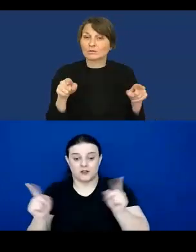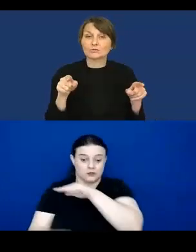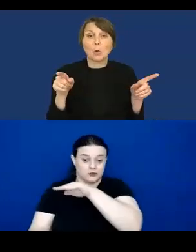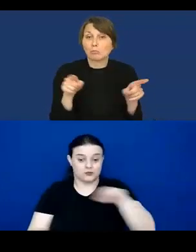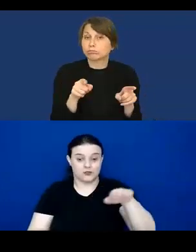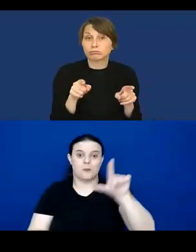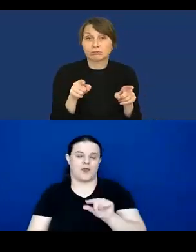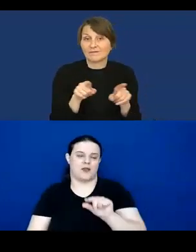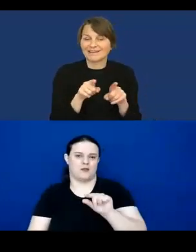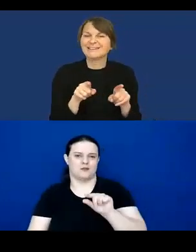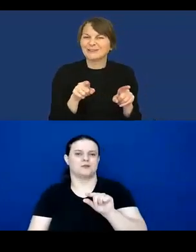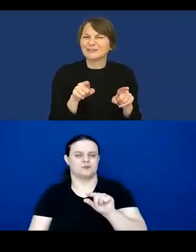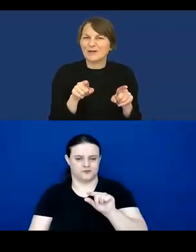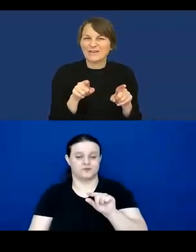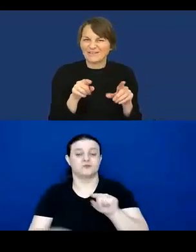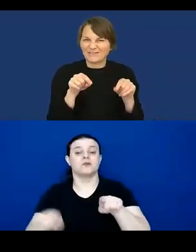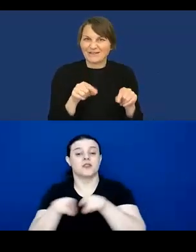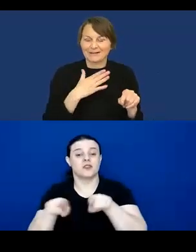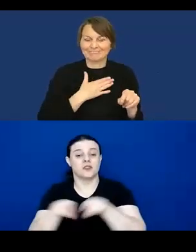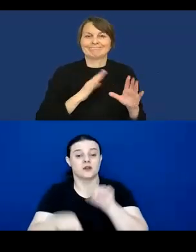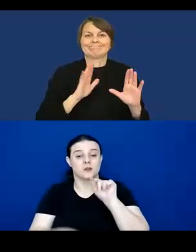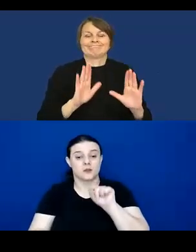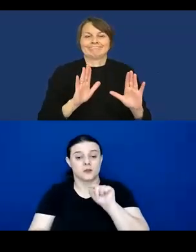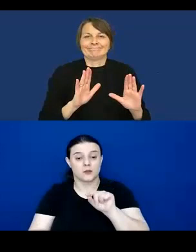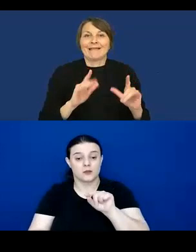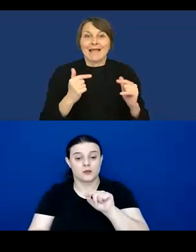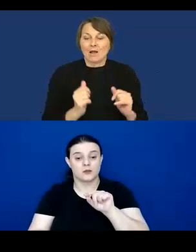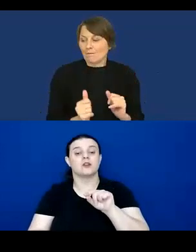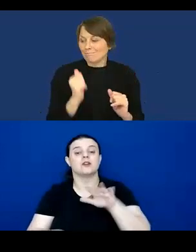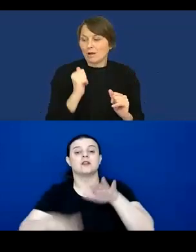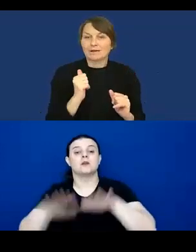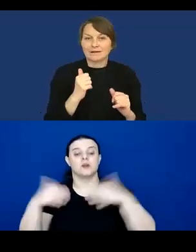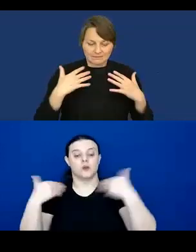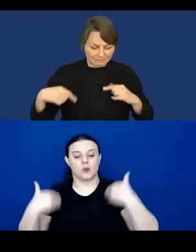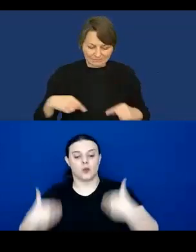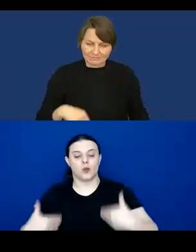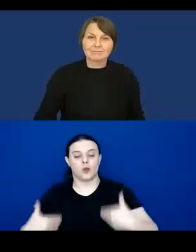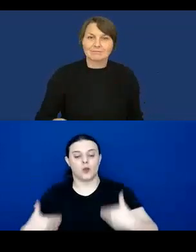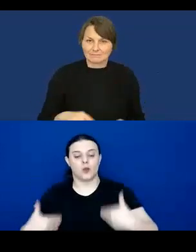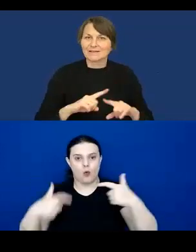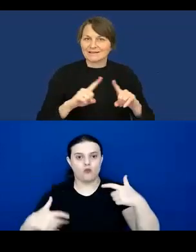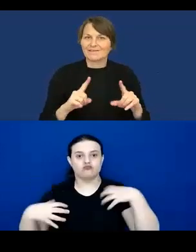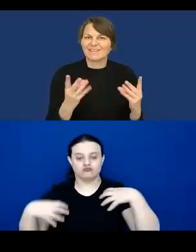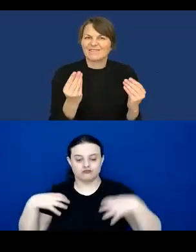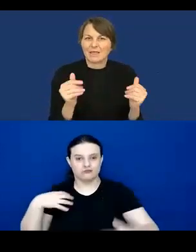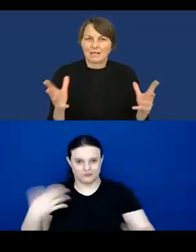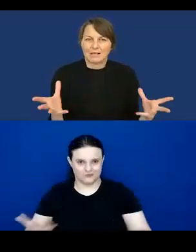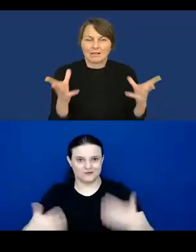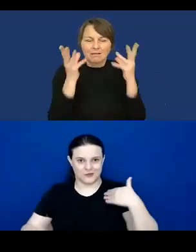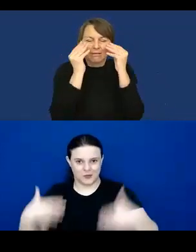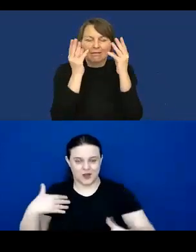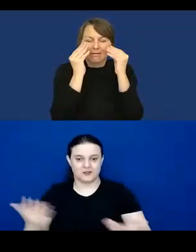an anisotropy also over a body part. So that means that the